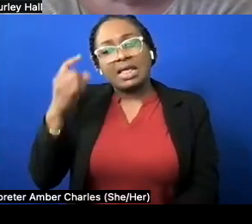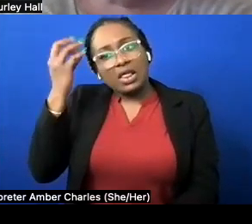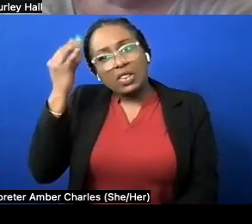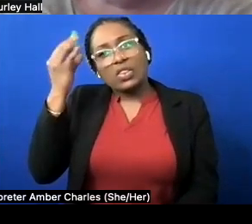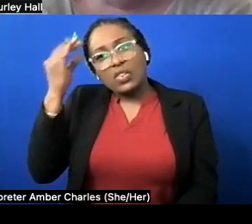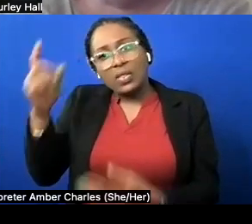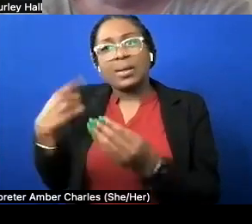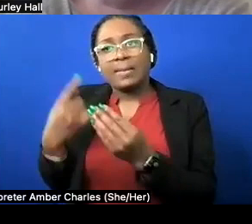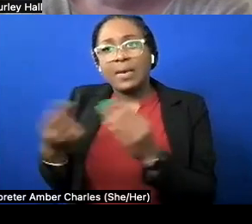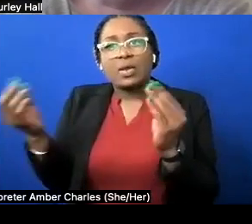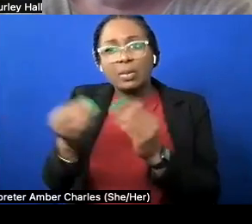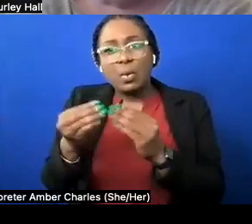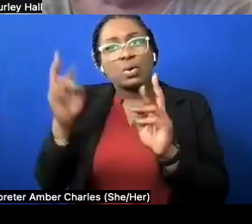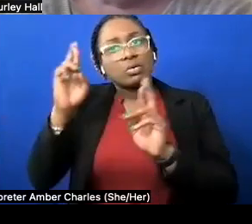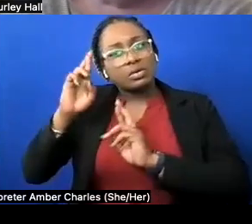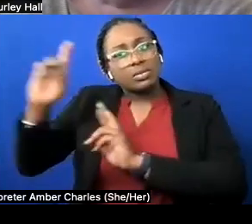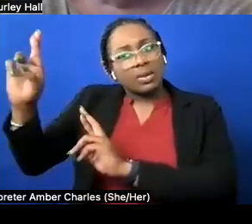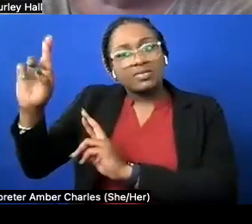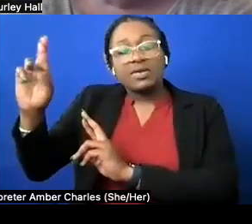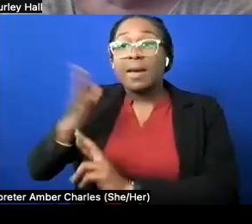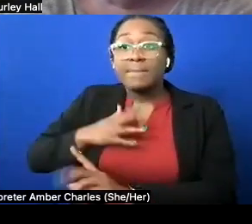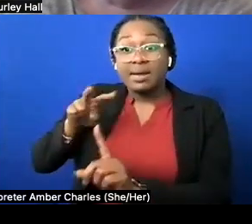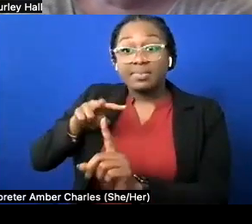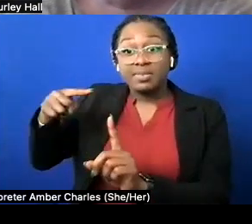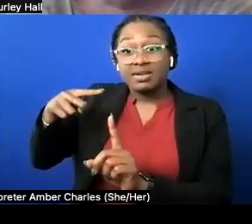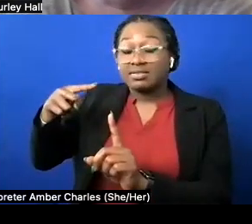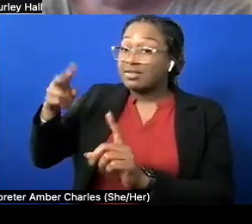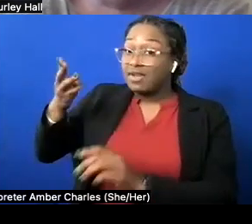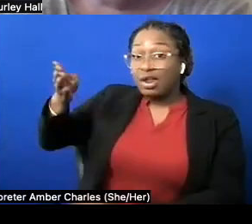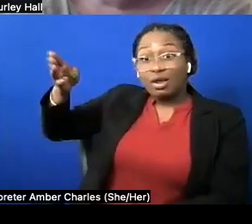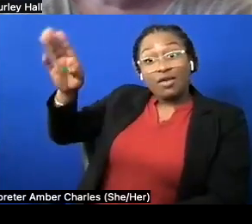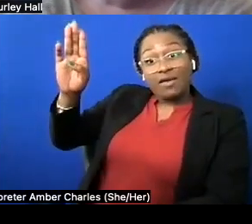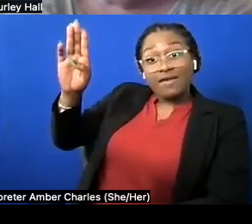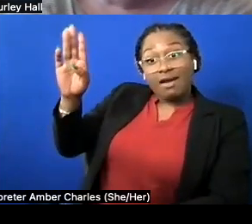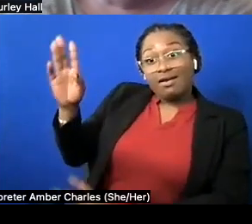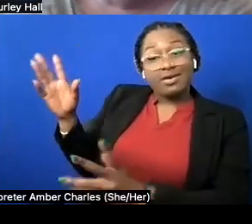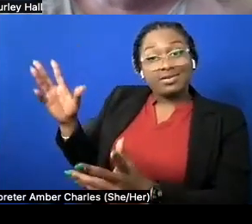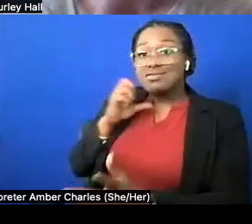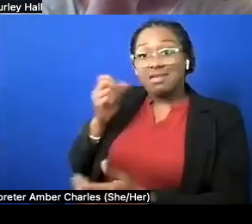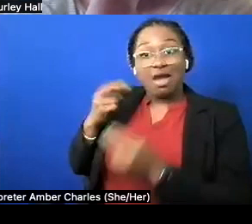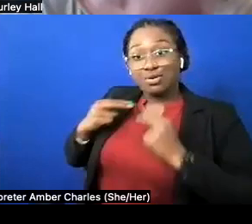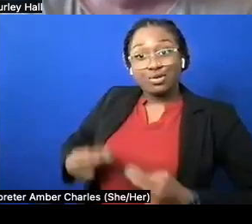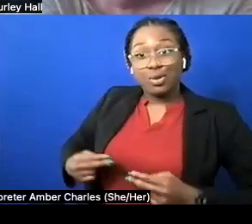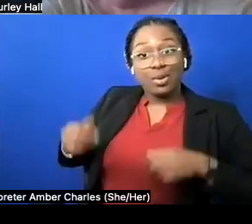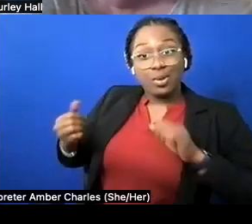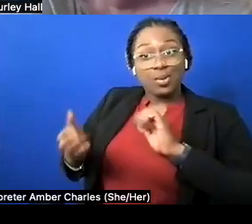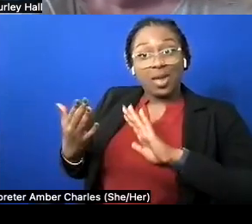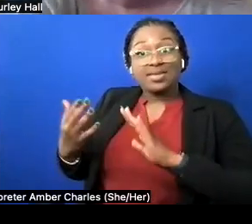more, from my perspective, divine and humane ways. And